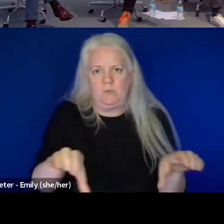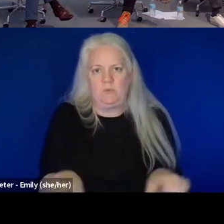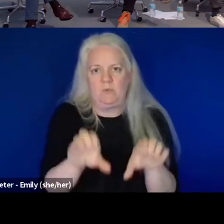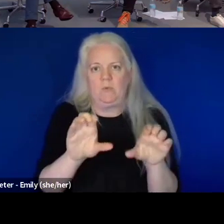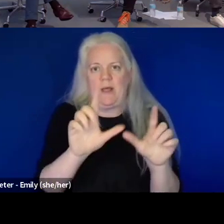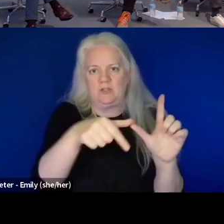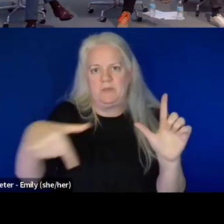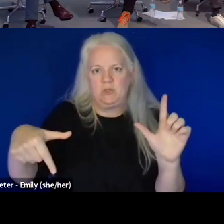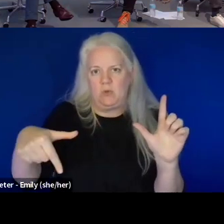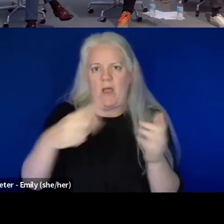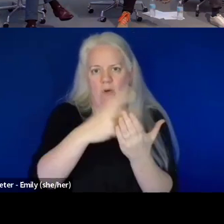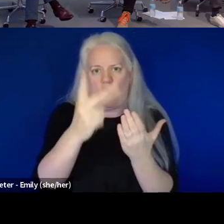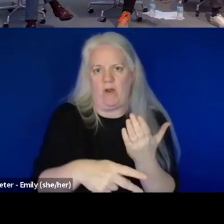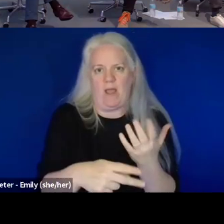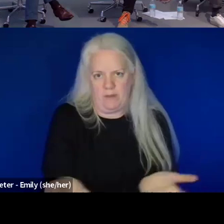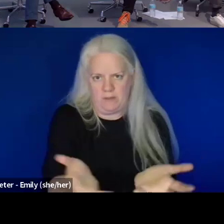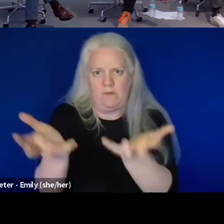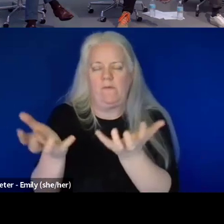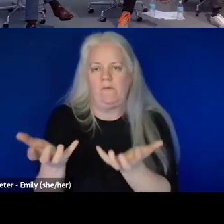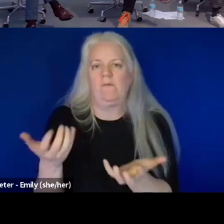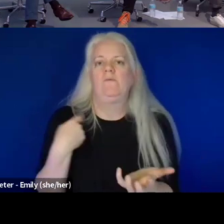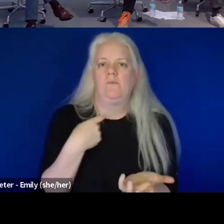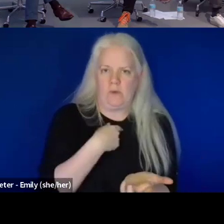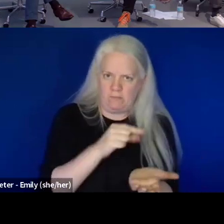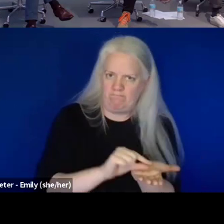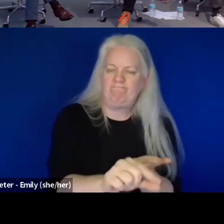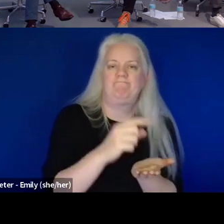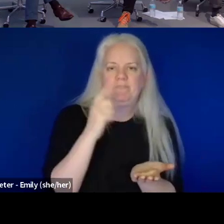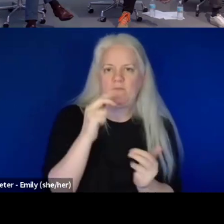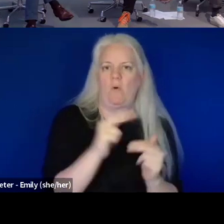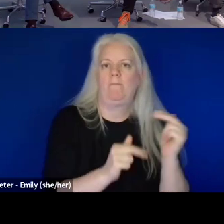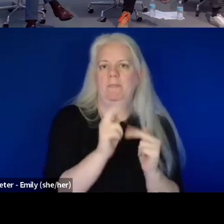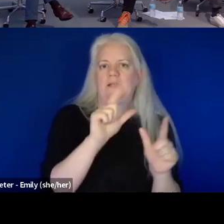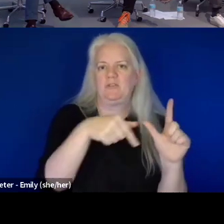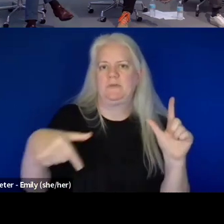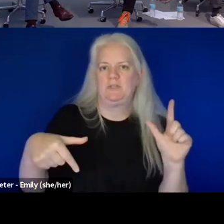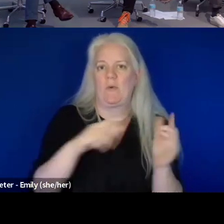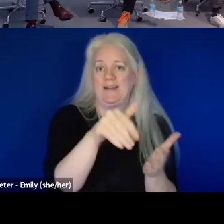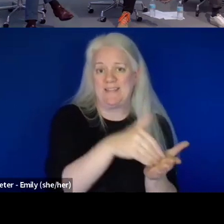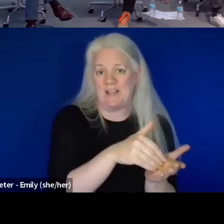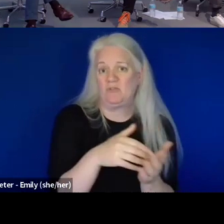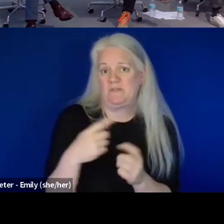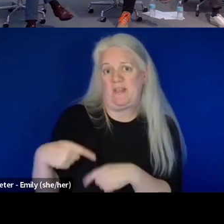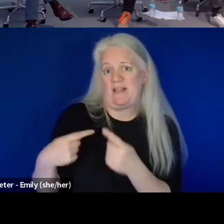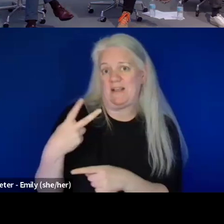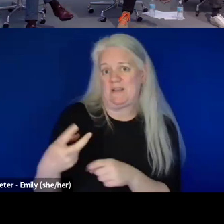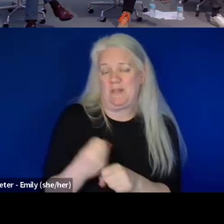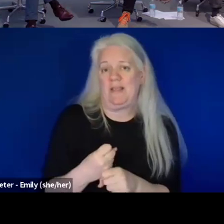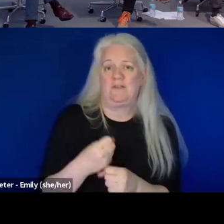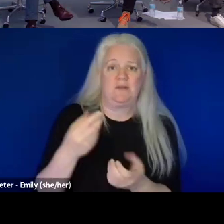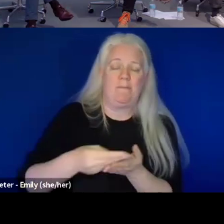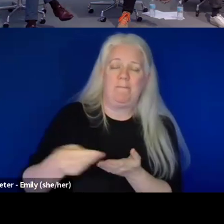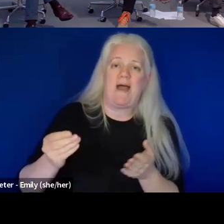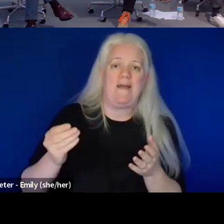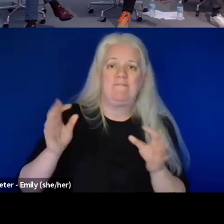programming. We've provided funds to help build the LGBTQ centers over the last couple of years, everything from buying sofas